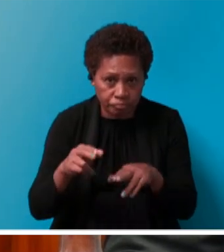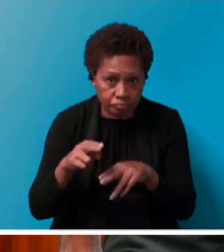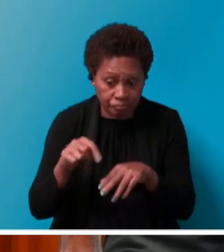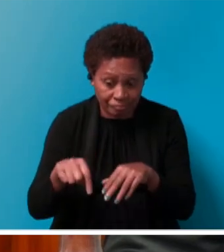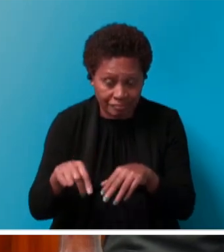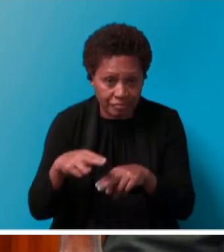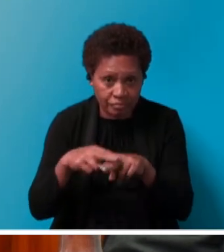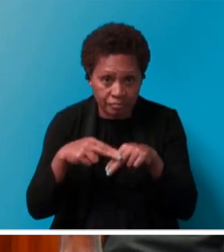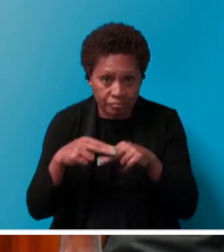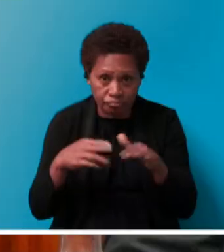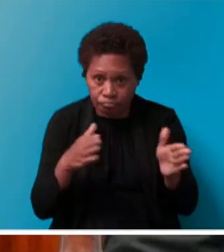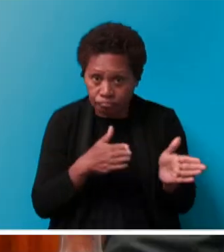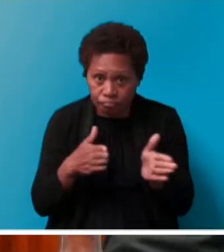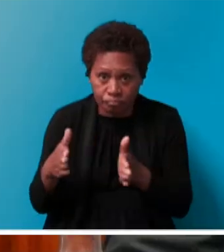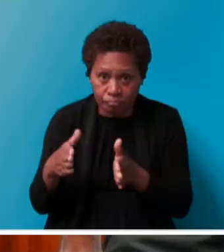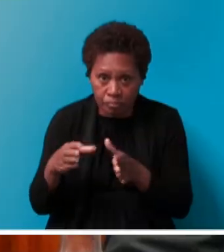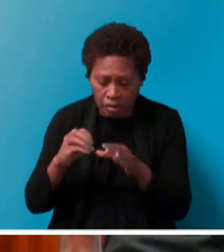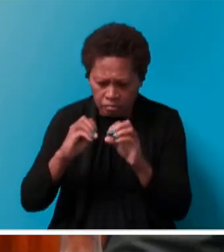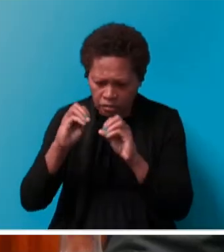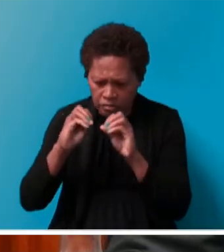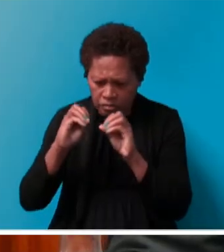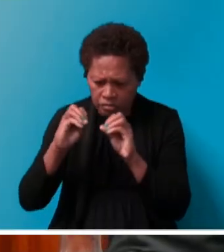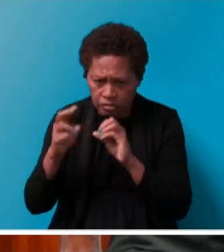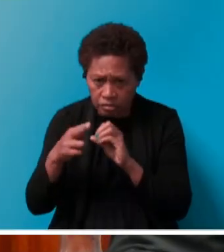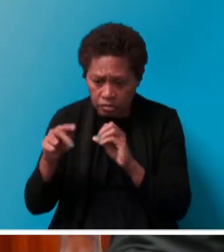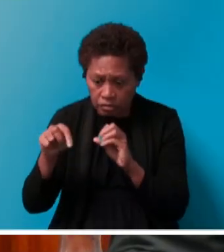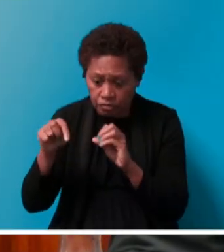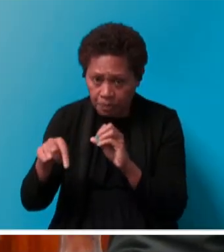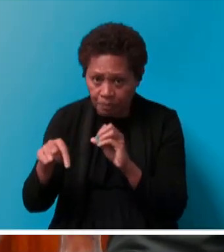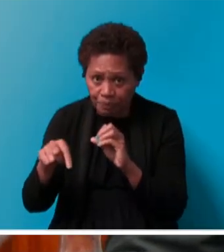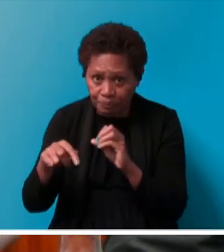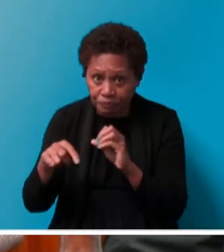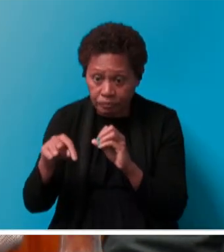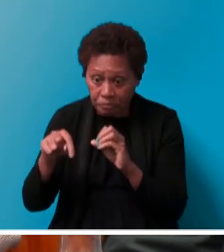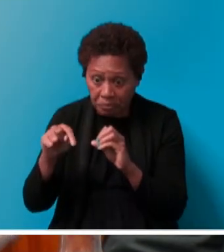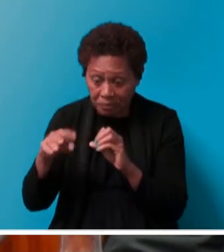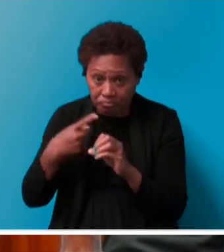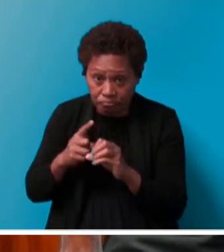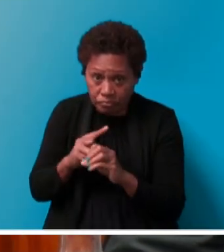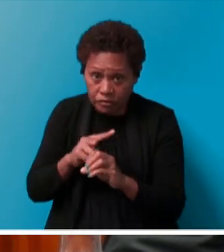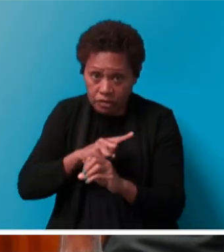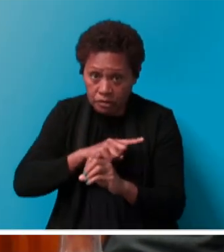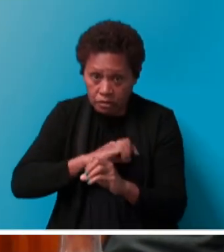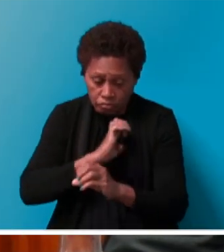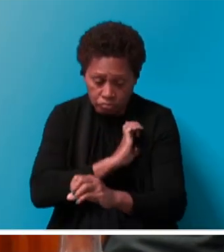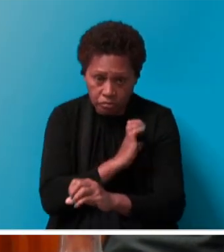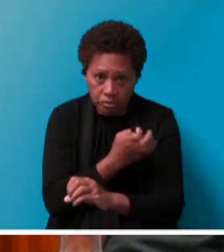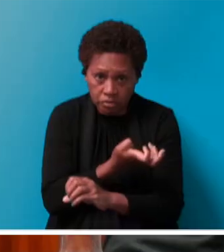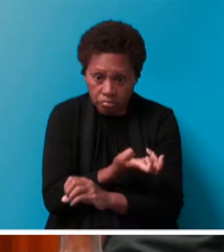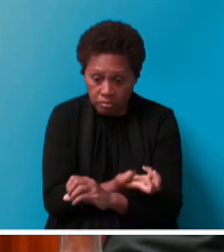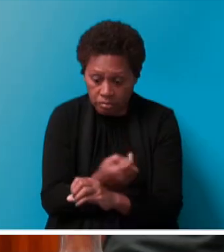moved from being observers to custodians, empowered to ensure our heritage